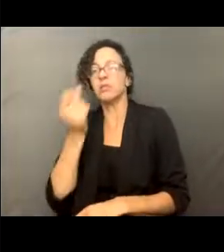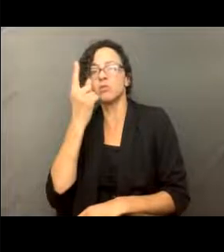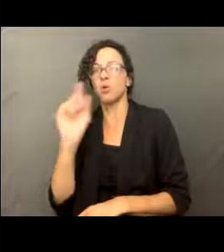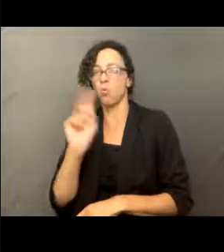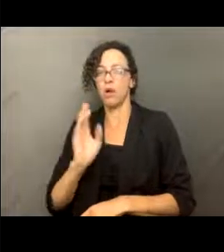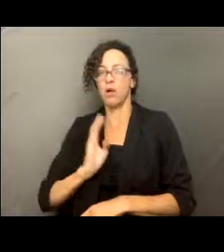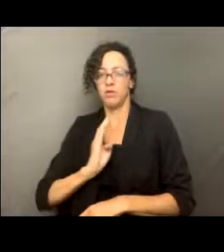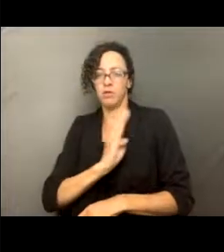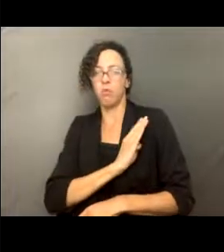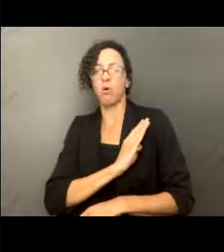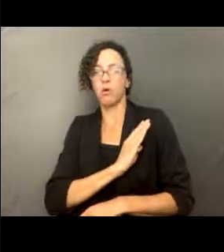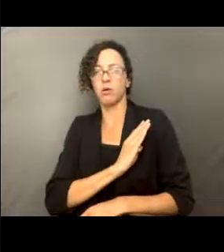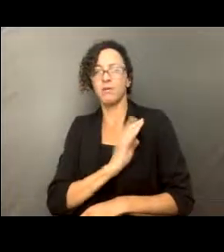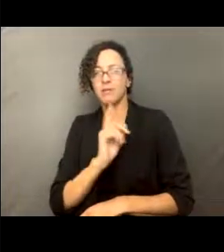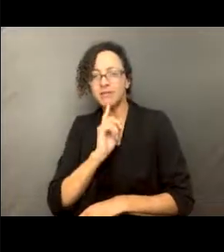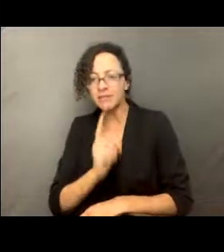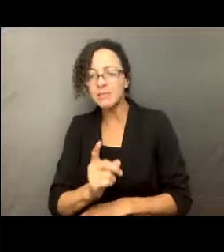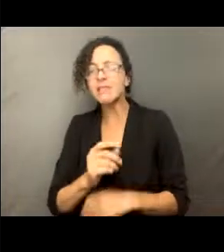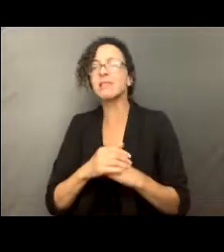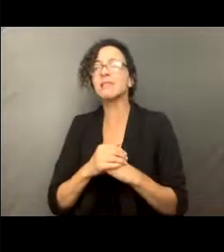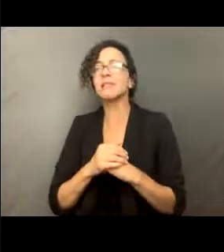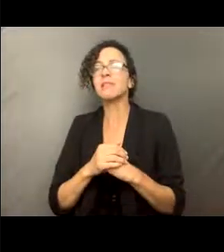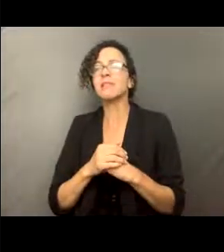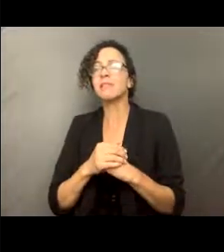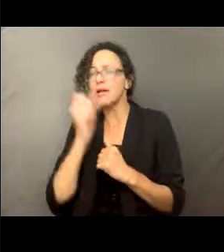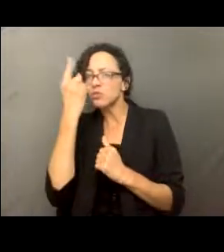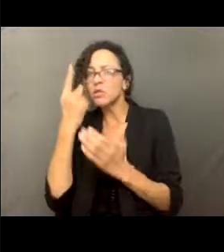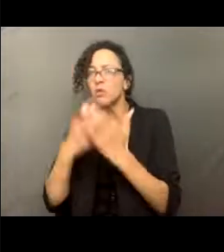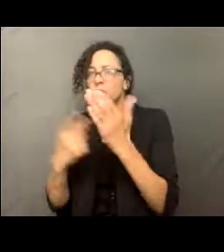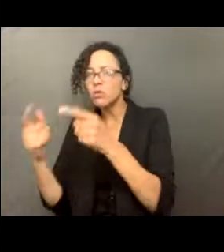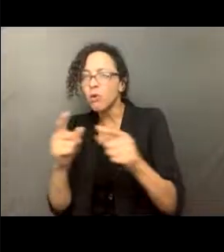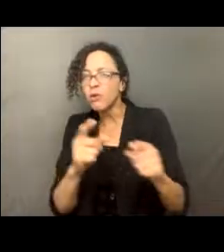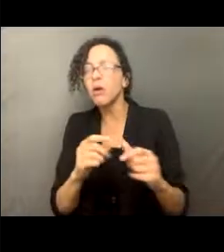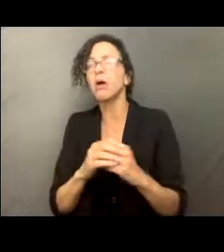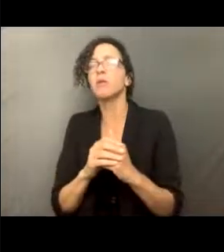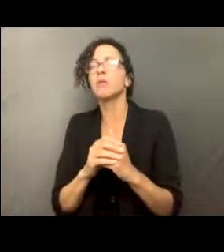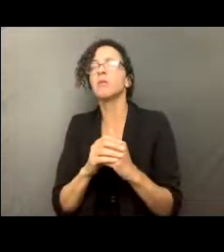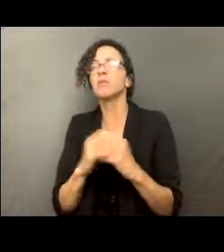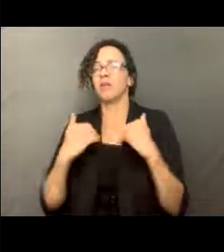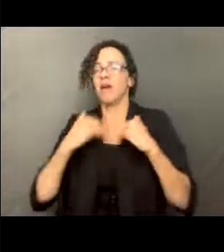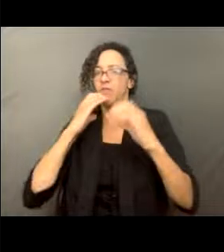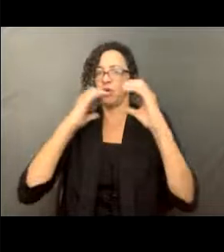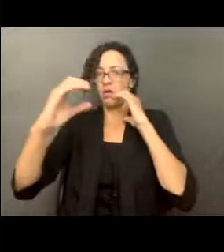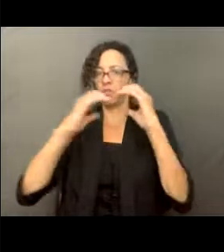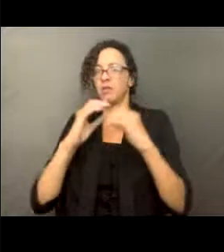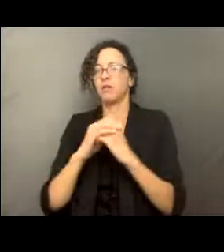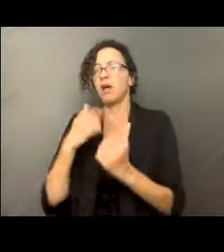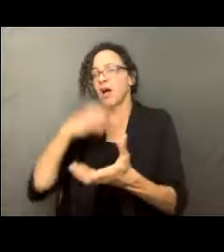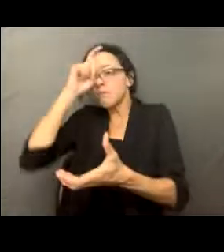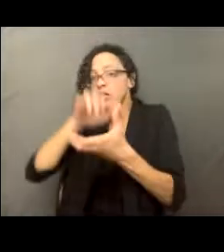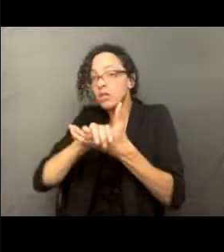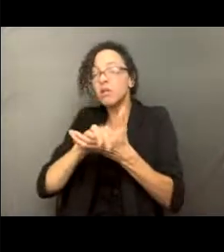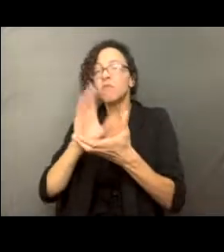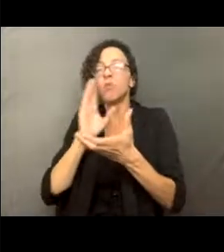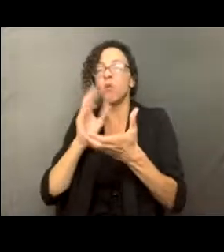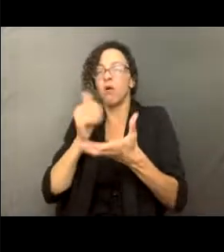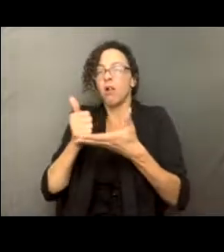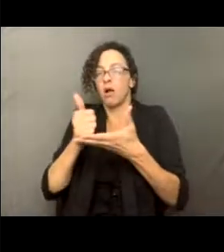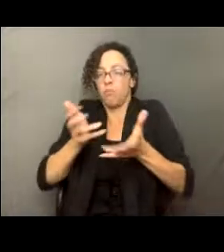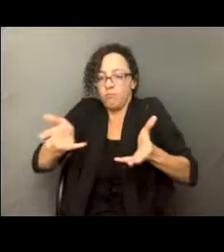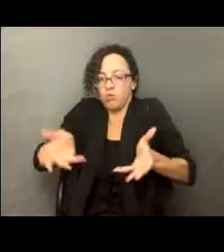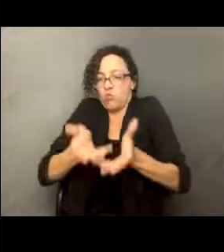hear the conversation. And I think that will help then drive the agenda. So. That's great.